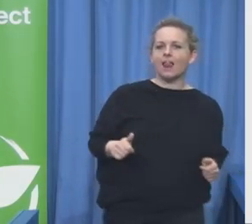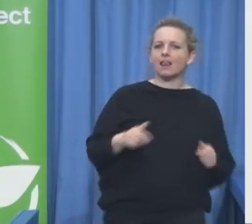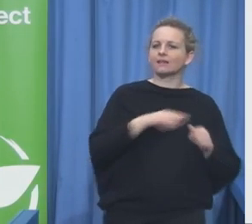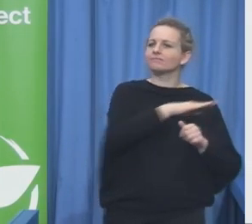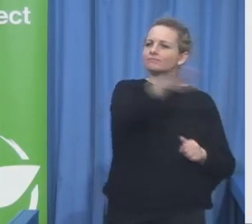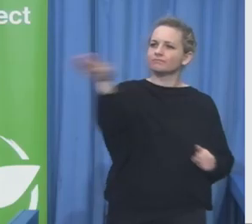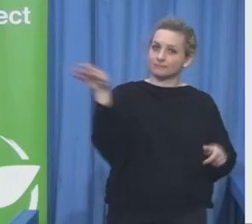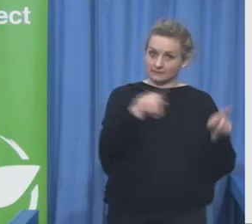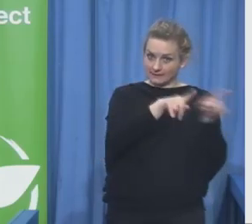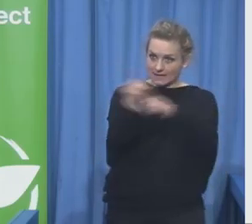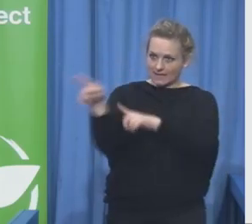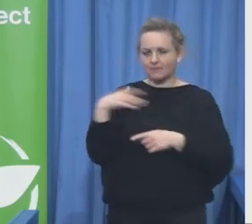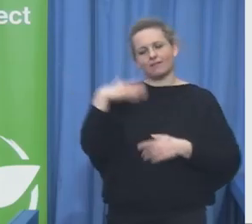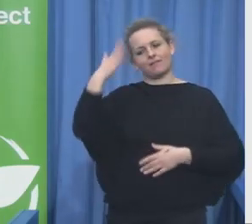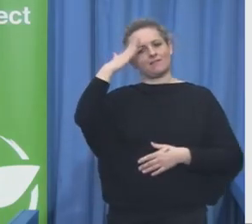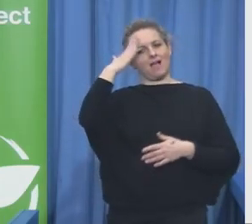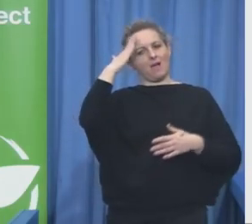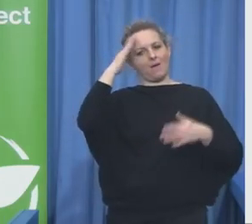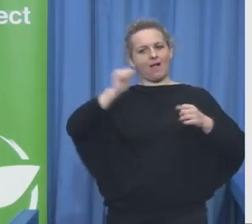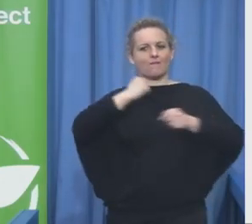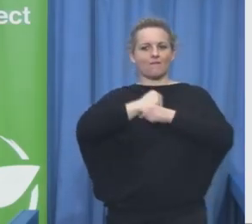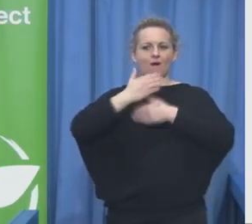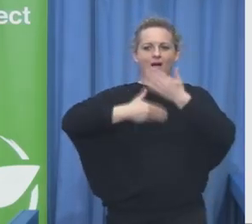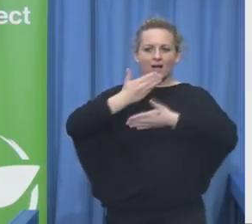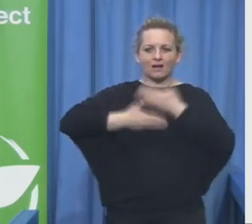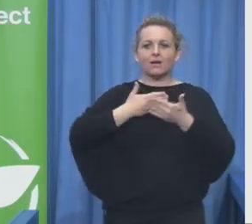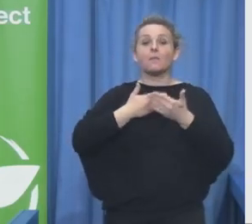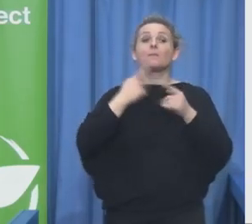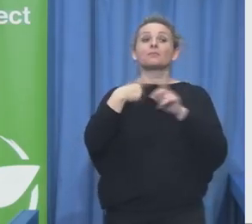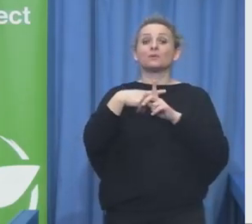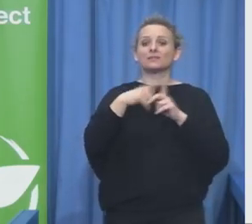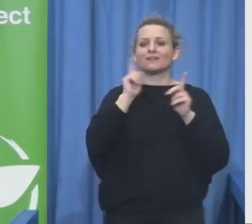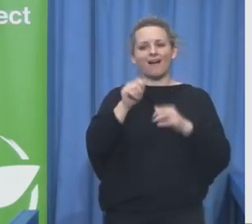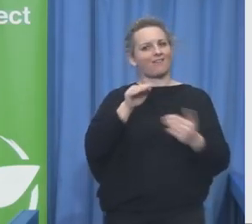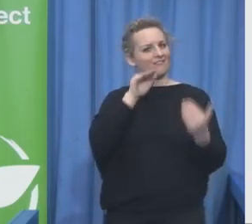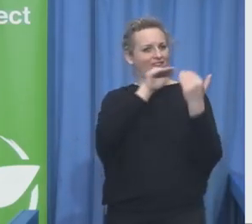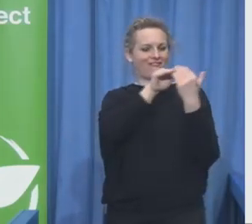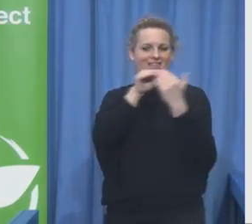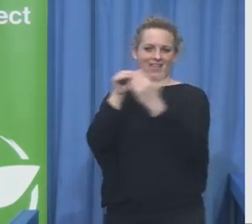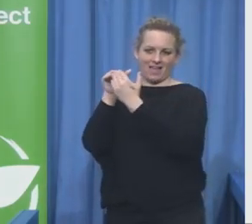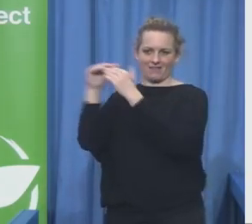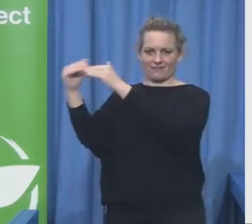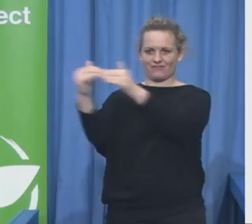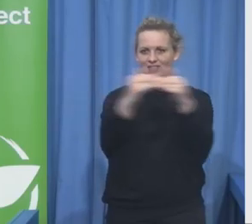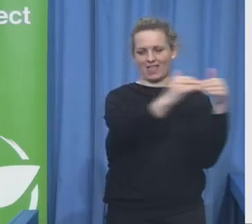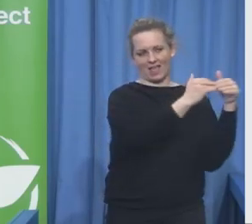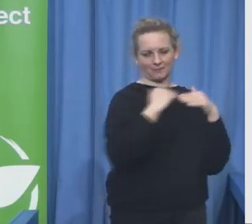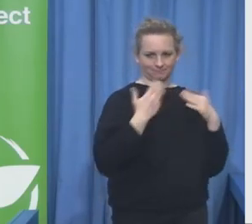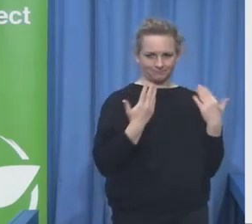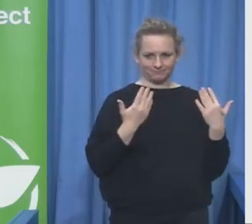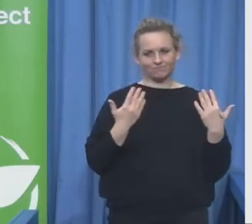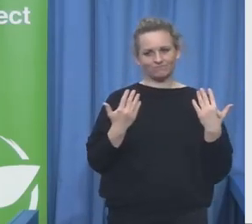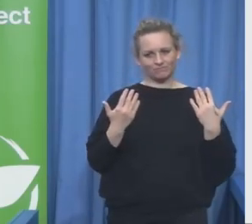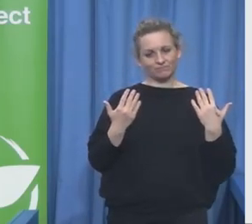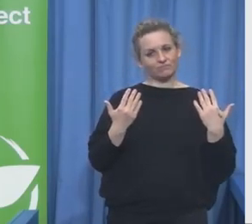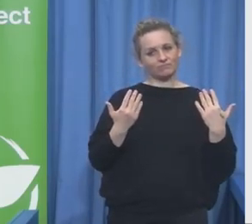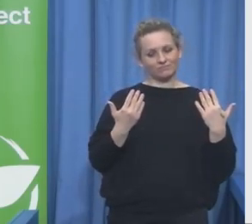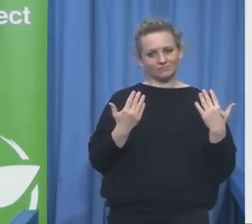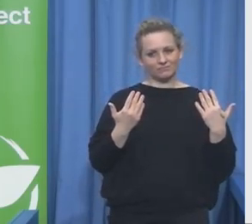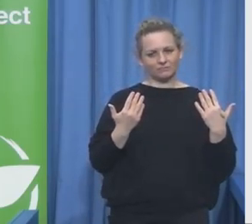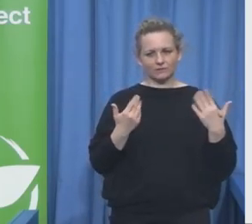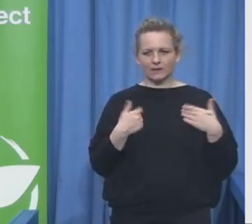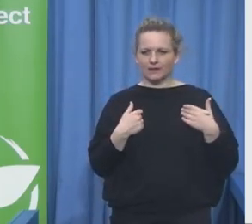fair, including the timeline. From the time I make the request, how many days is it going to be till you respond? From that point,